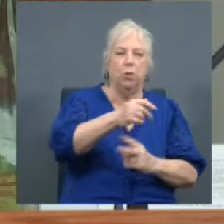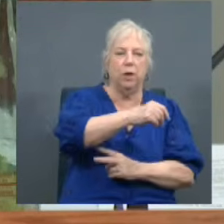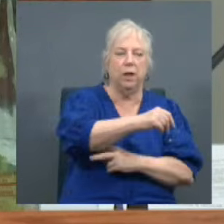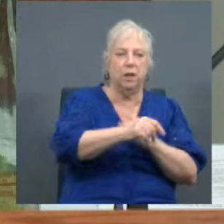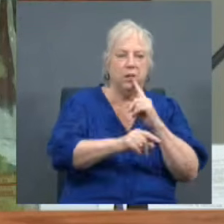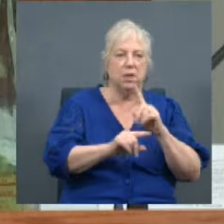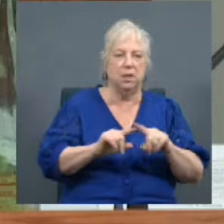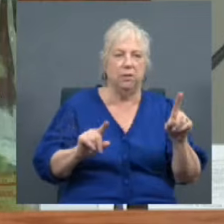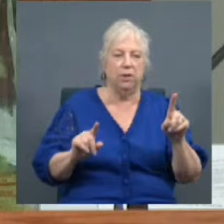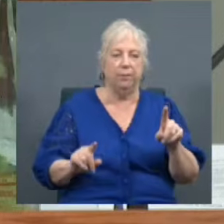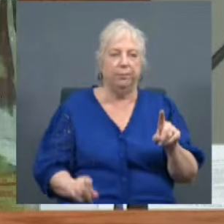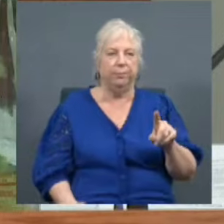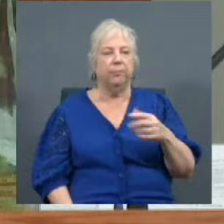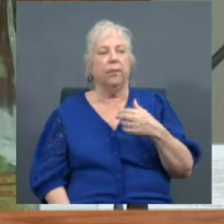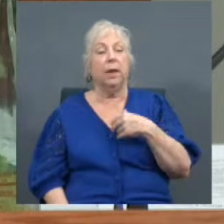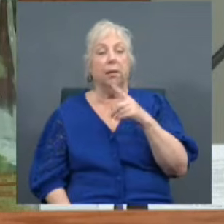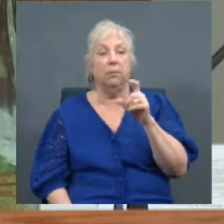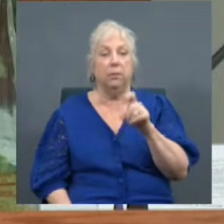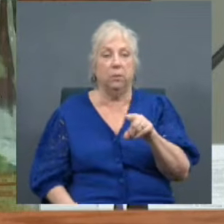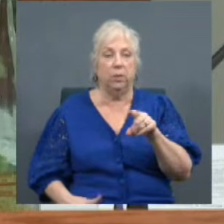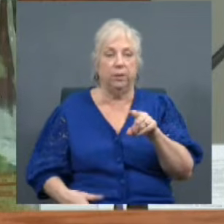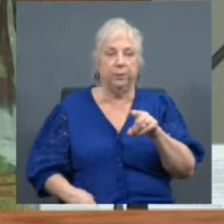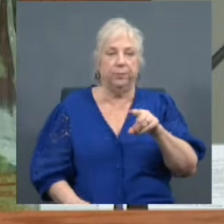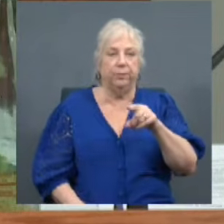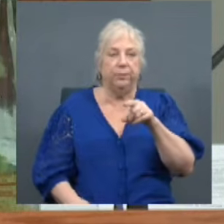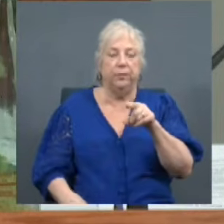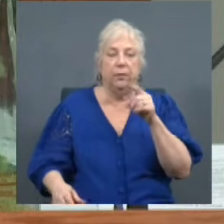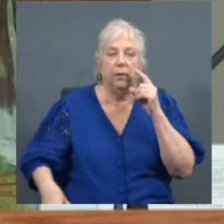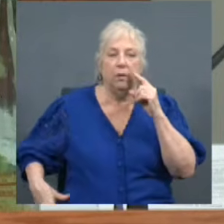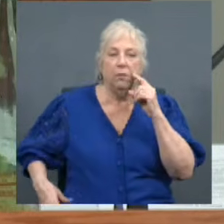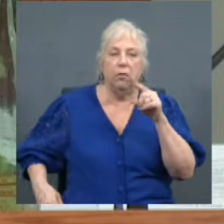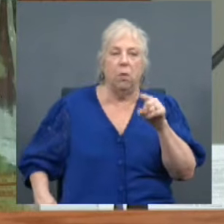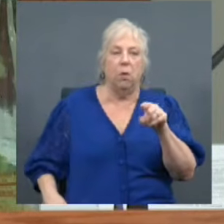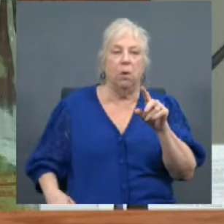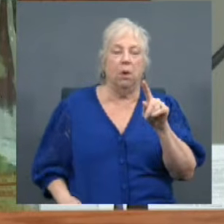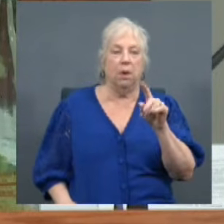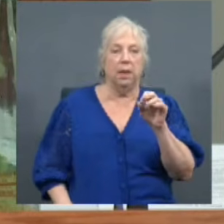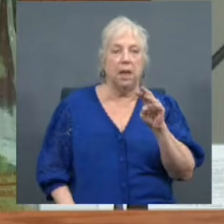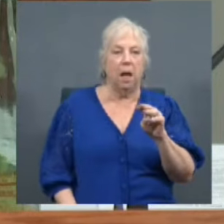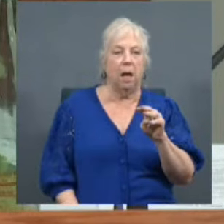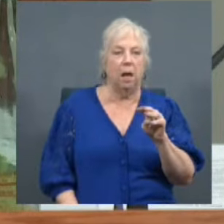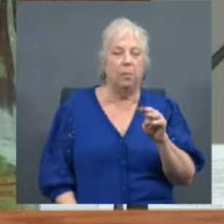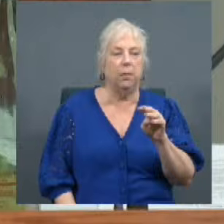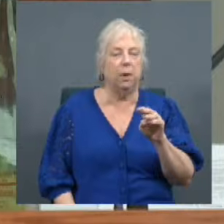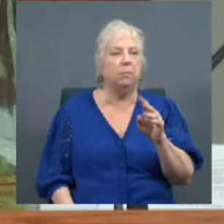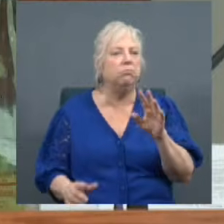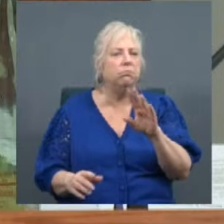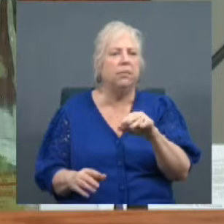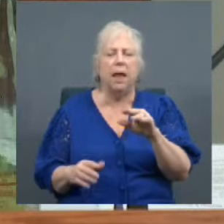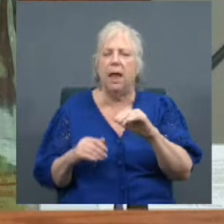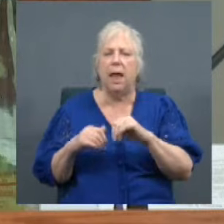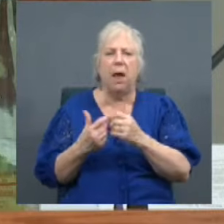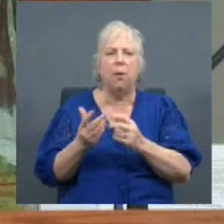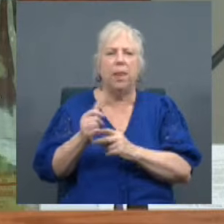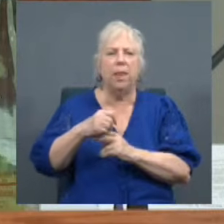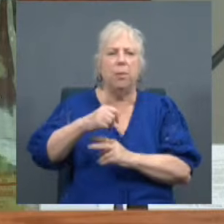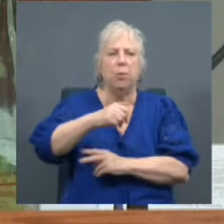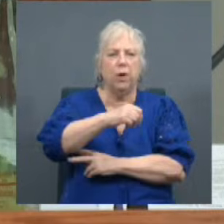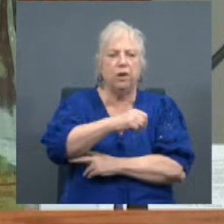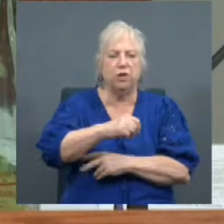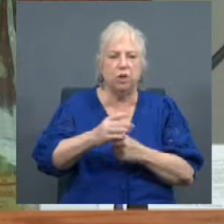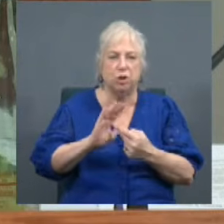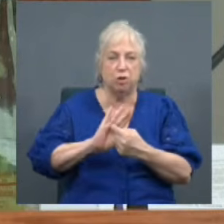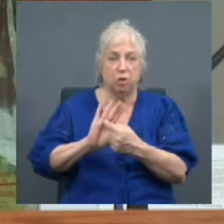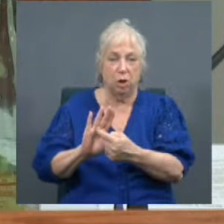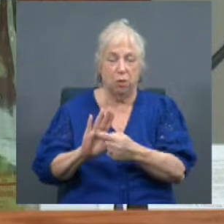And I guess this is a question either for Tom or how are these bridges carried on our balance